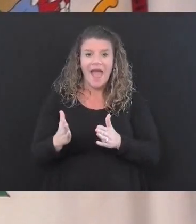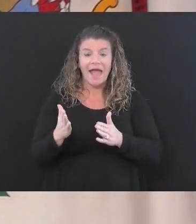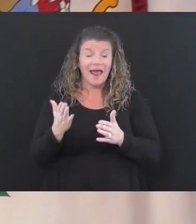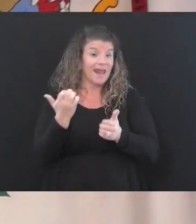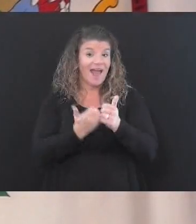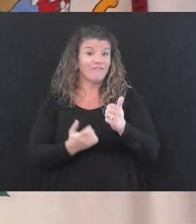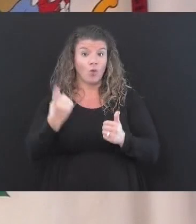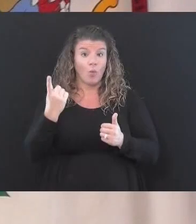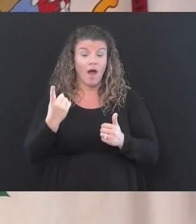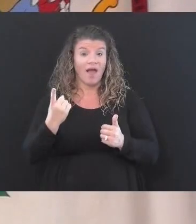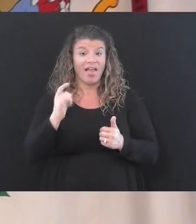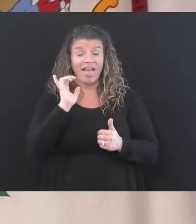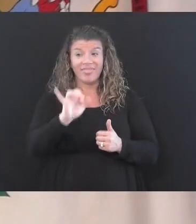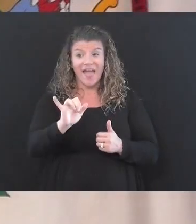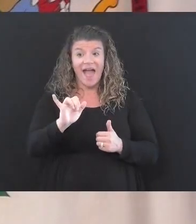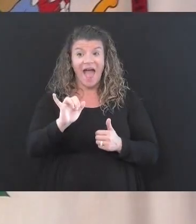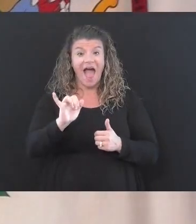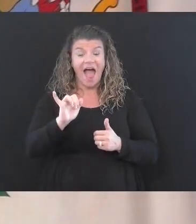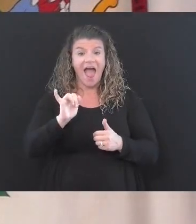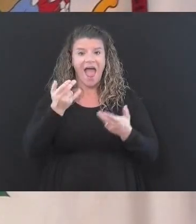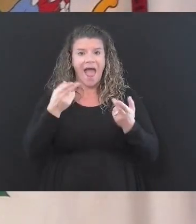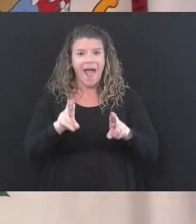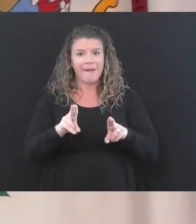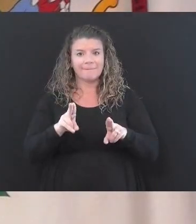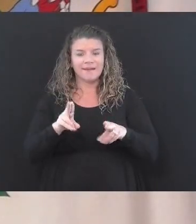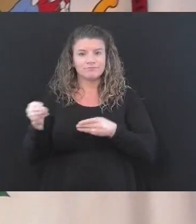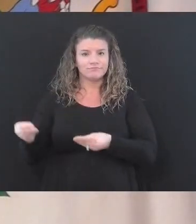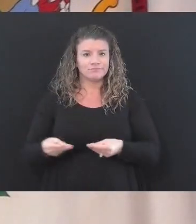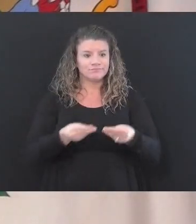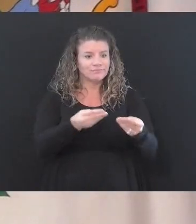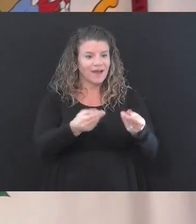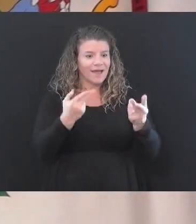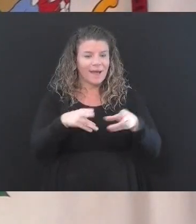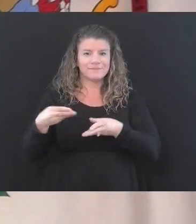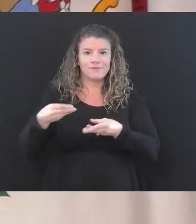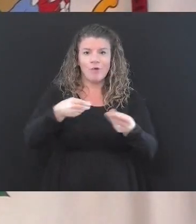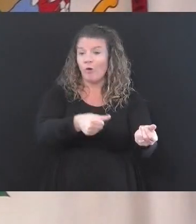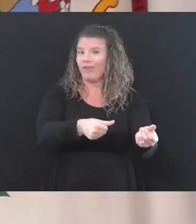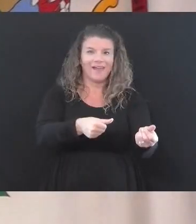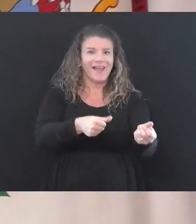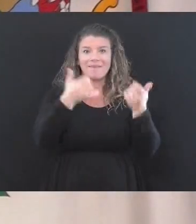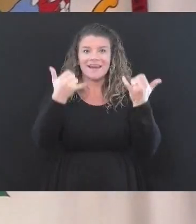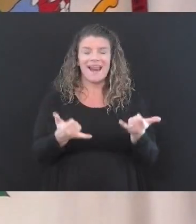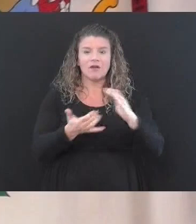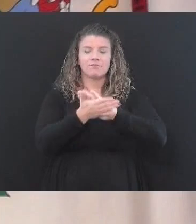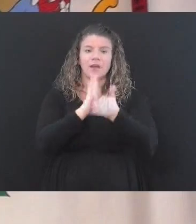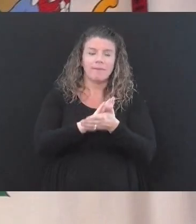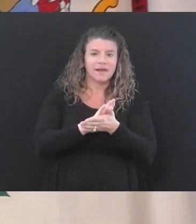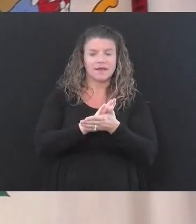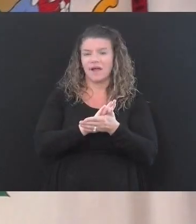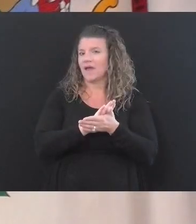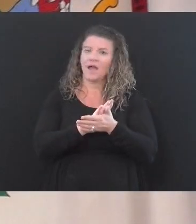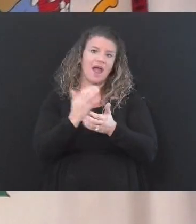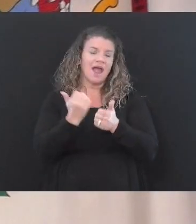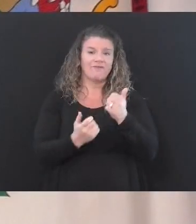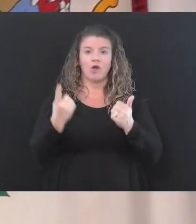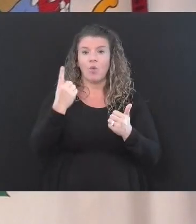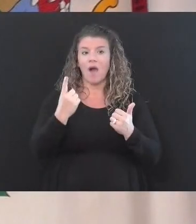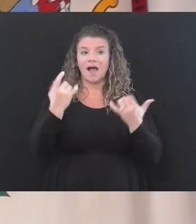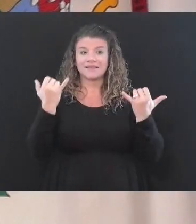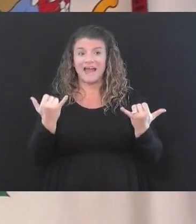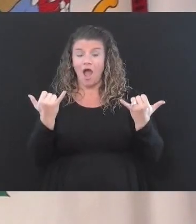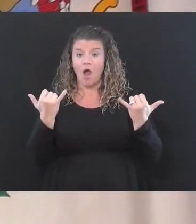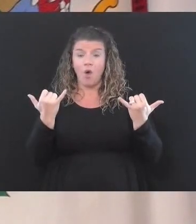as that transition would have been seamless, but as that transition is becoming, everybody's all hands